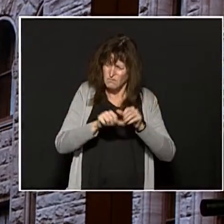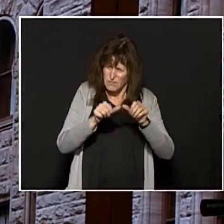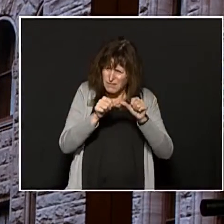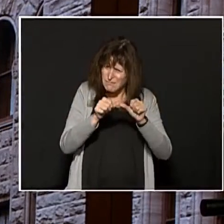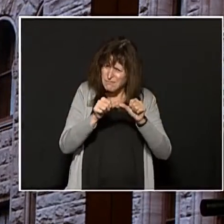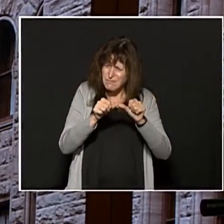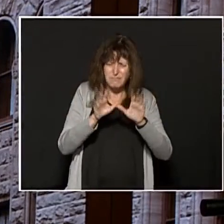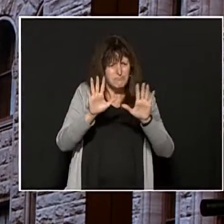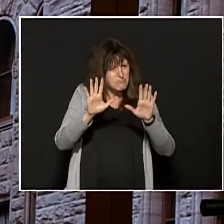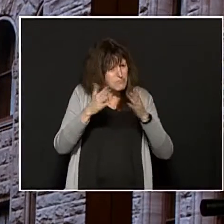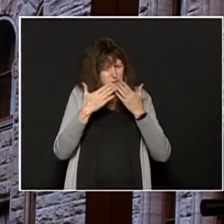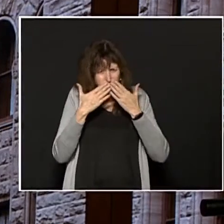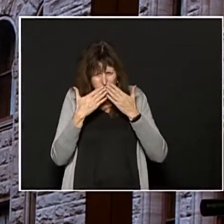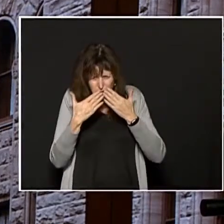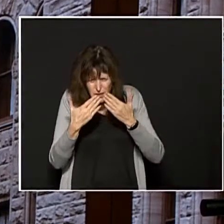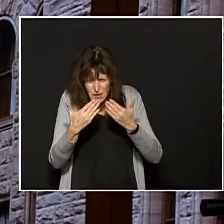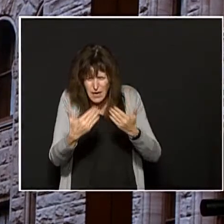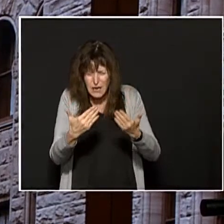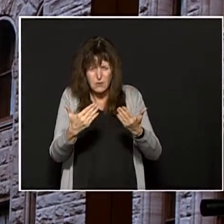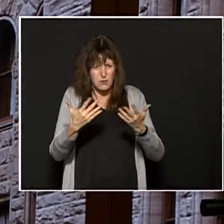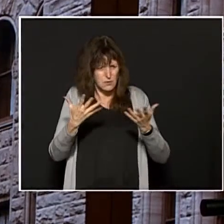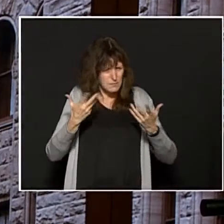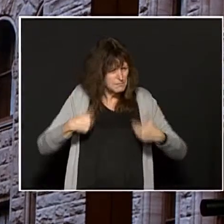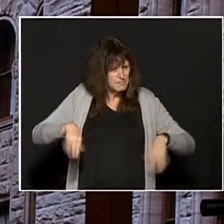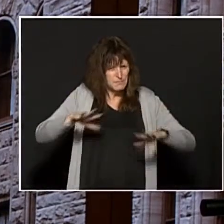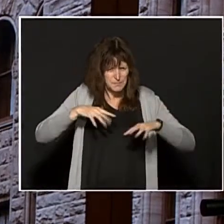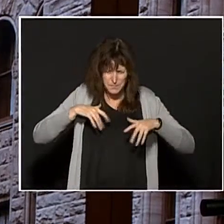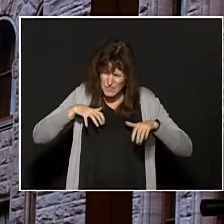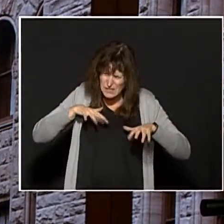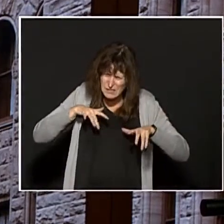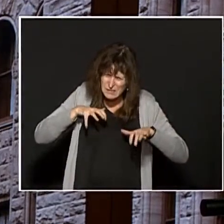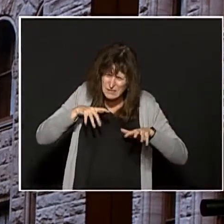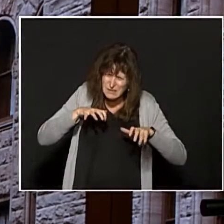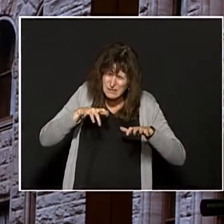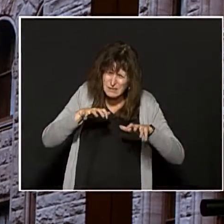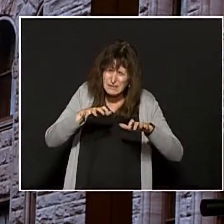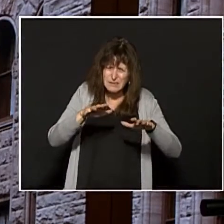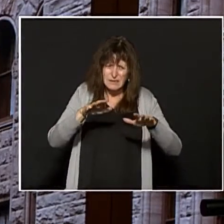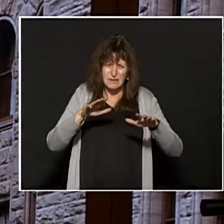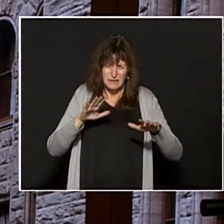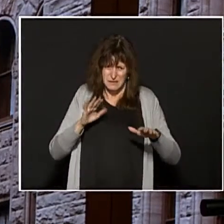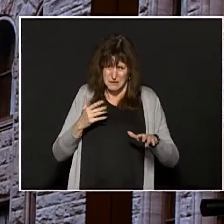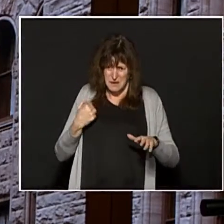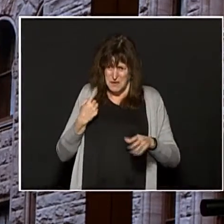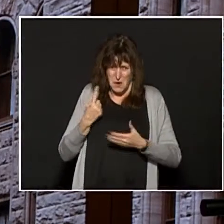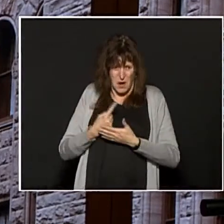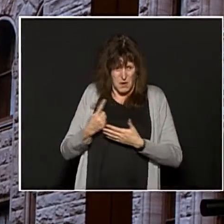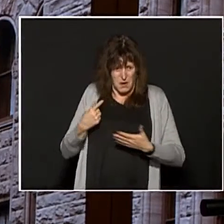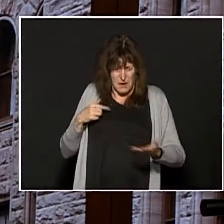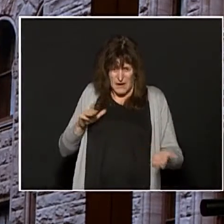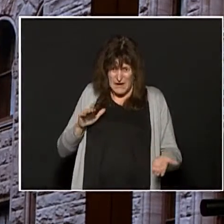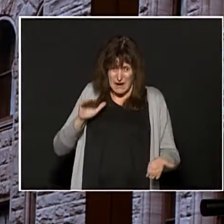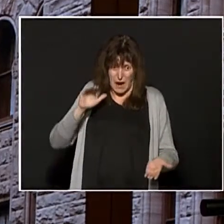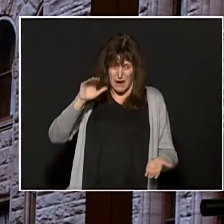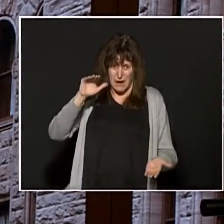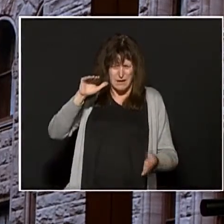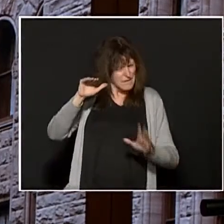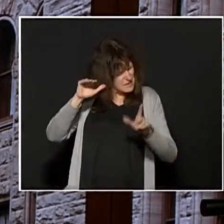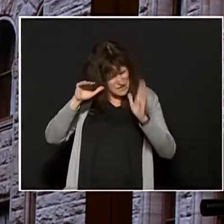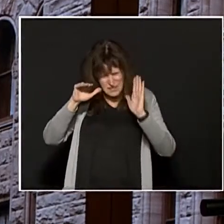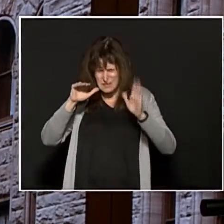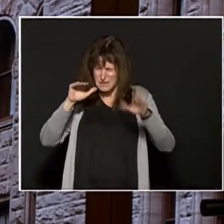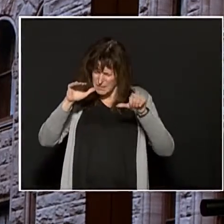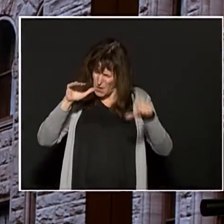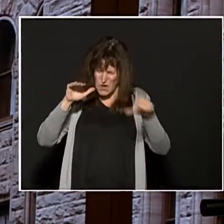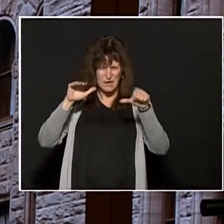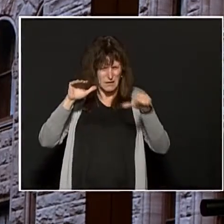the upswing this week, so we need to really buckle down and push back on that so we can continue that trend, because as Dr. Brown said, it's us collectively that's making